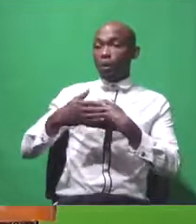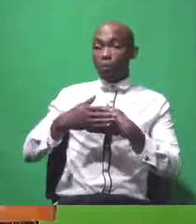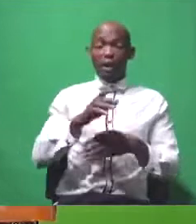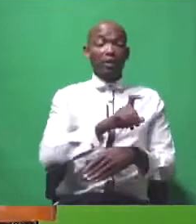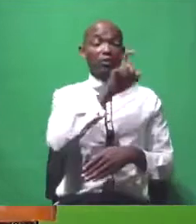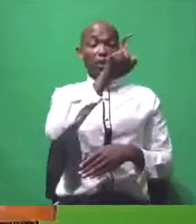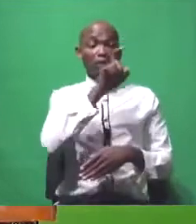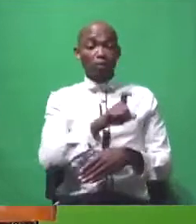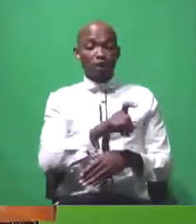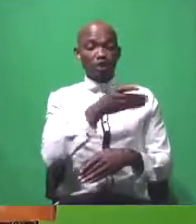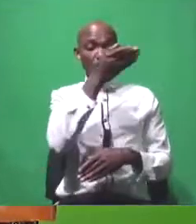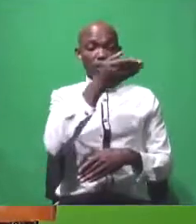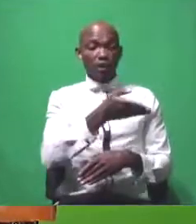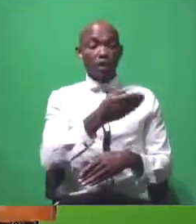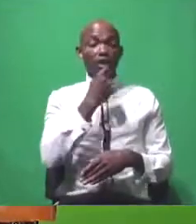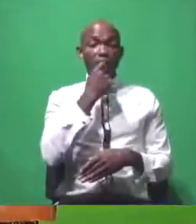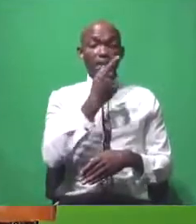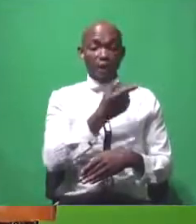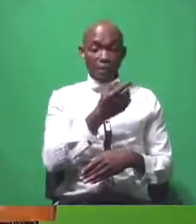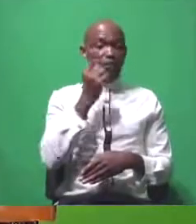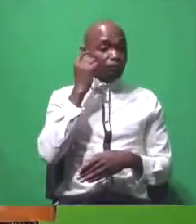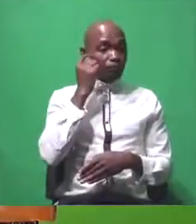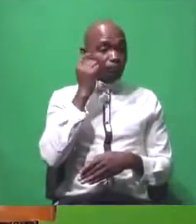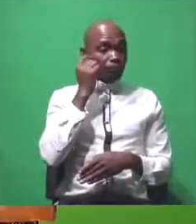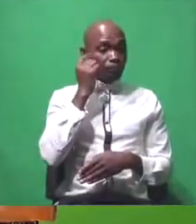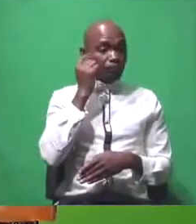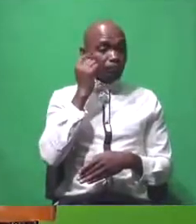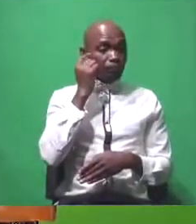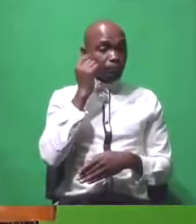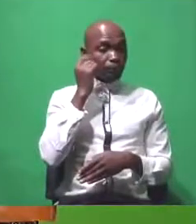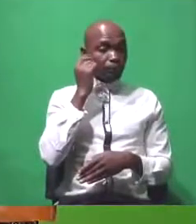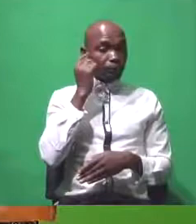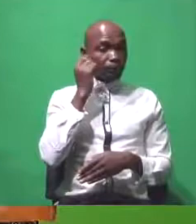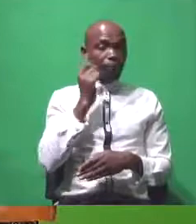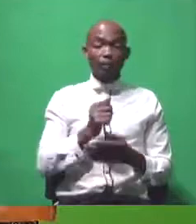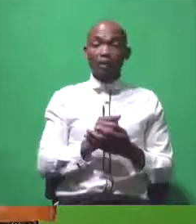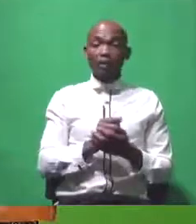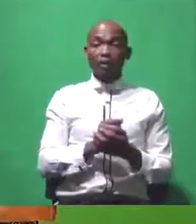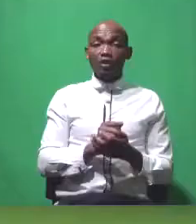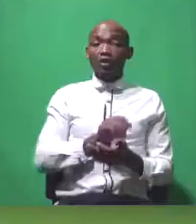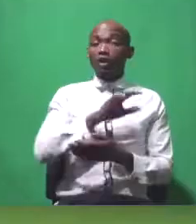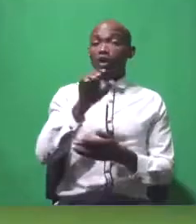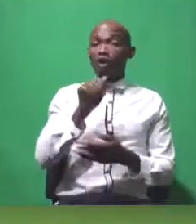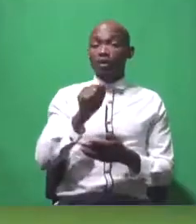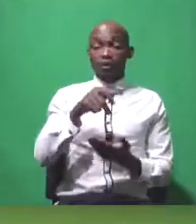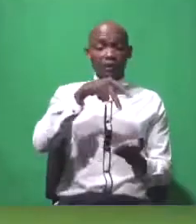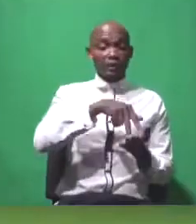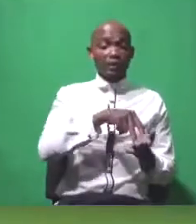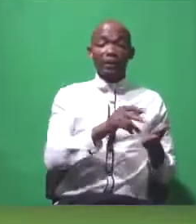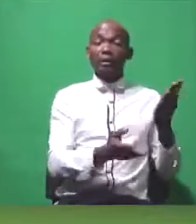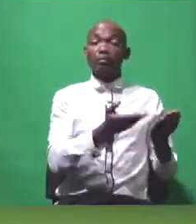Refer to the questions. The question said that any outstanding